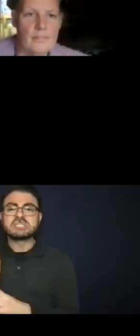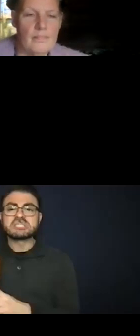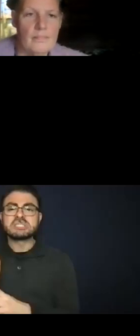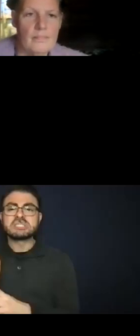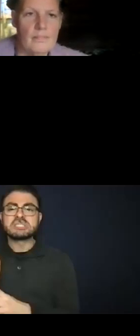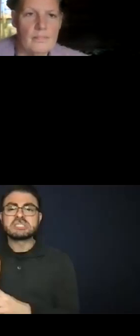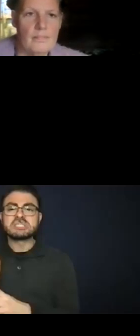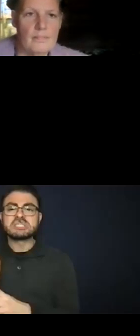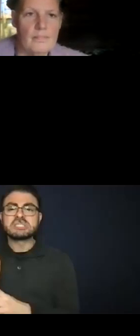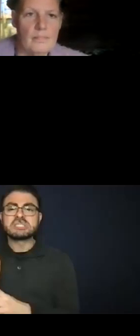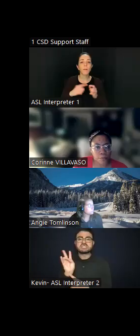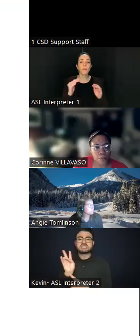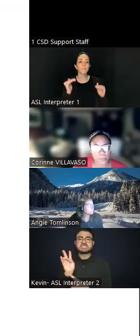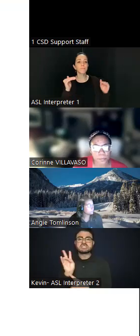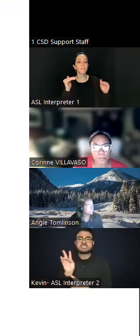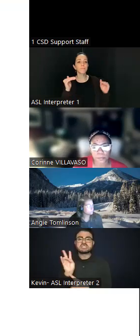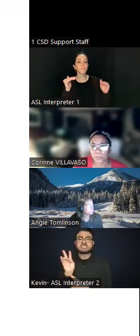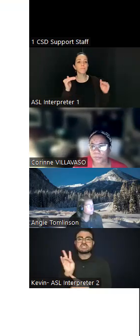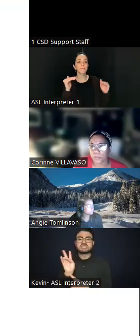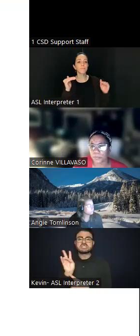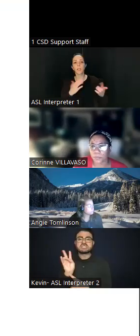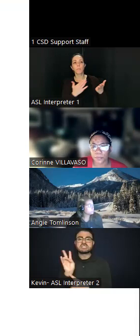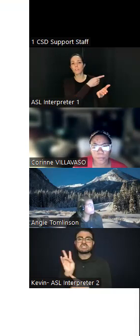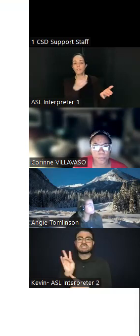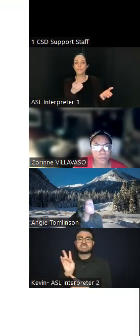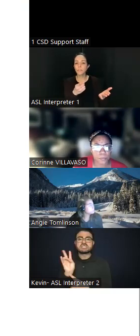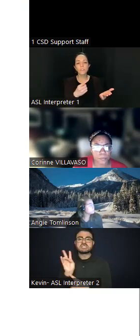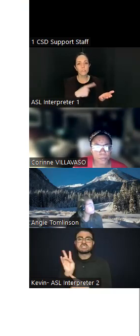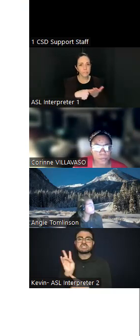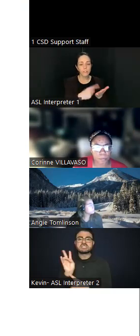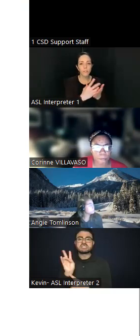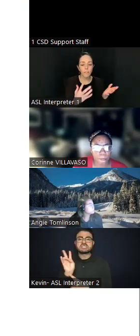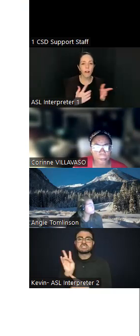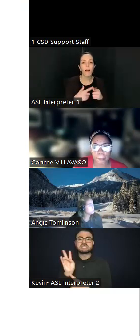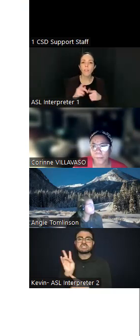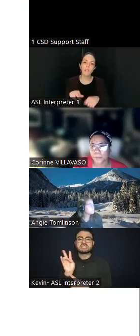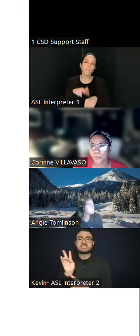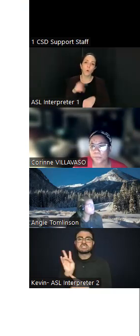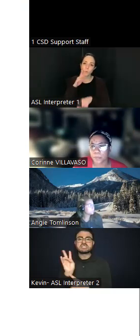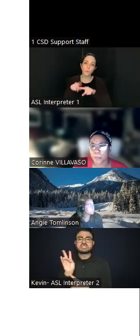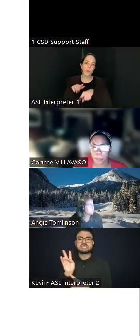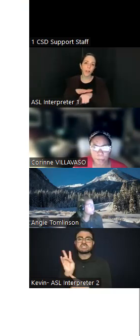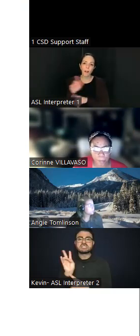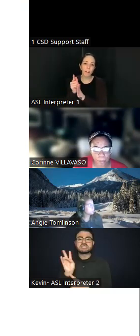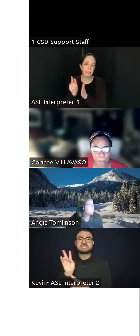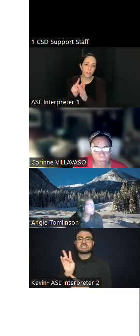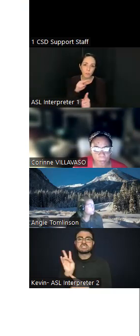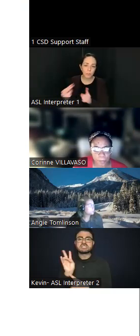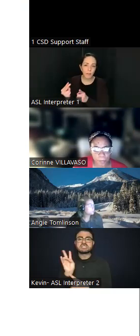then for the legal people who are going to help us out at the end of this process for getting this cemented into